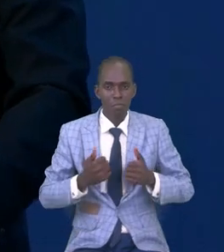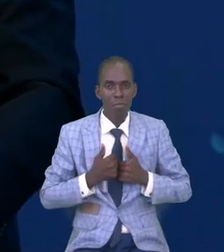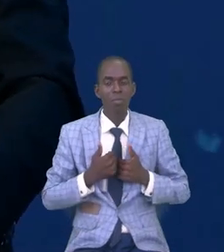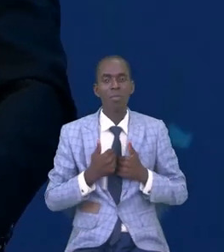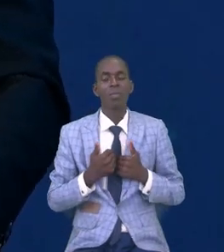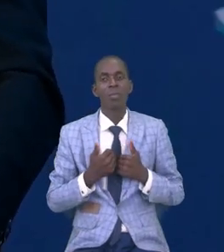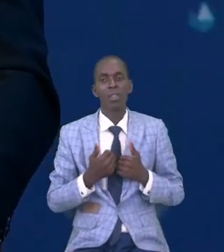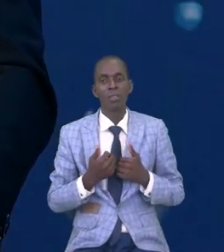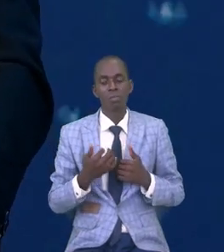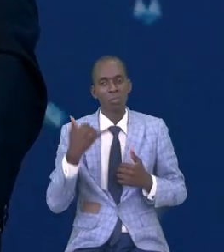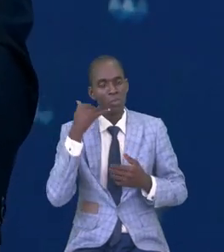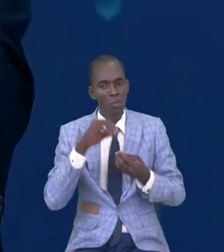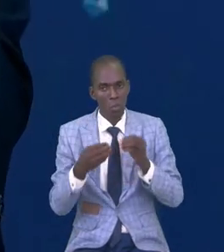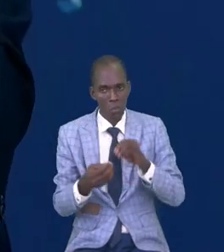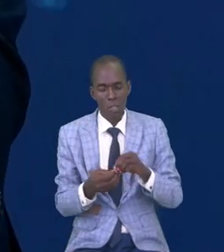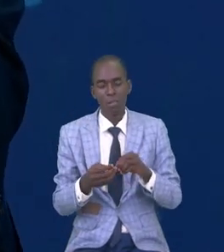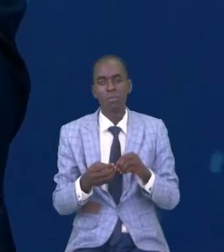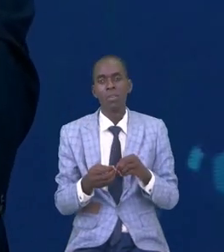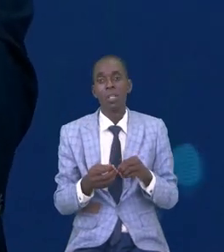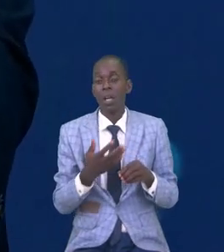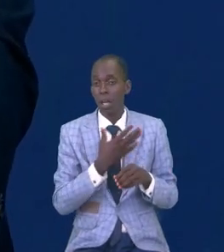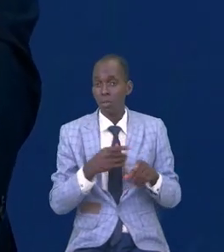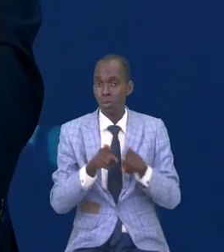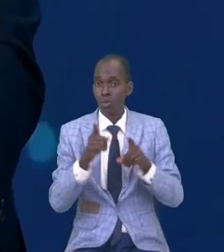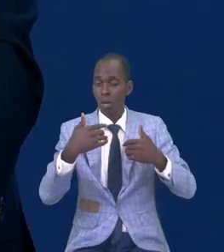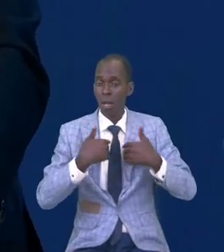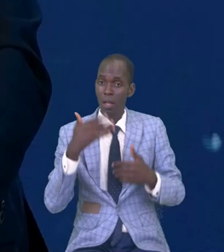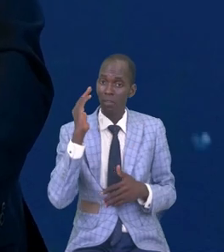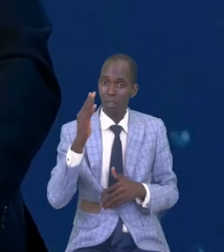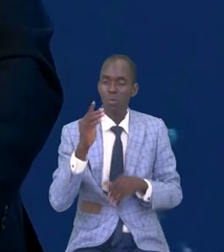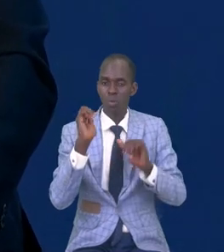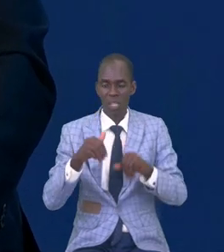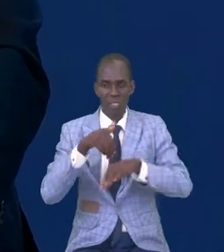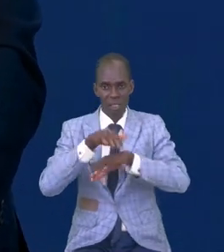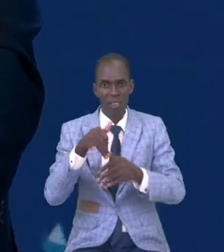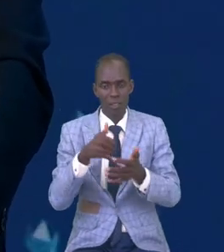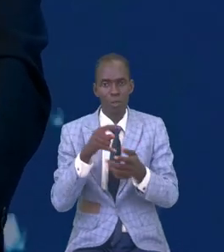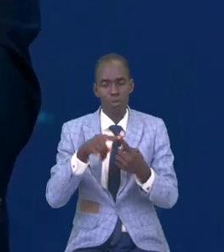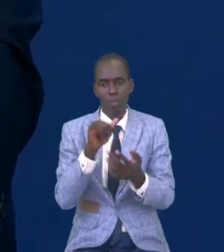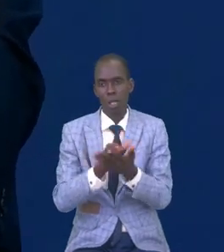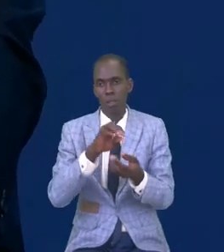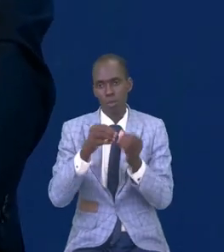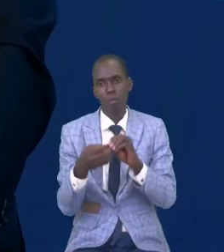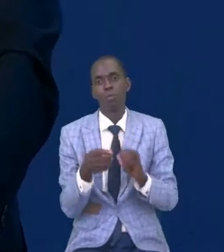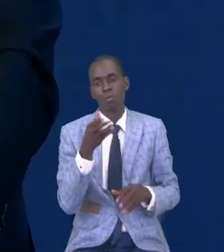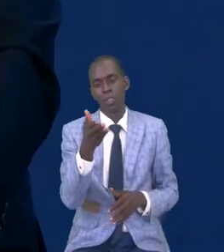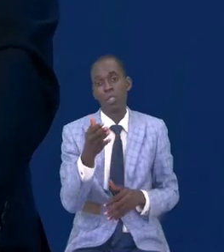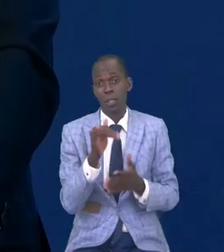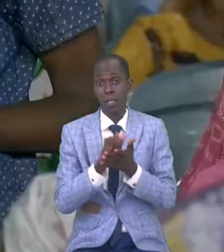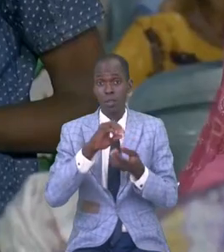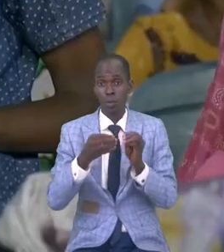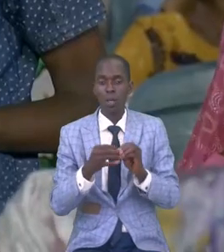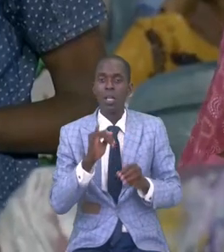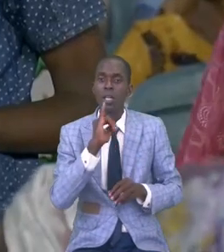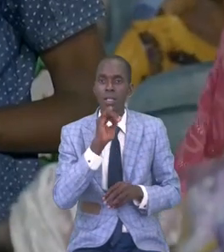thank you very much for the work that you are doing. It's very, very, very important that you